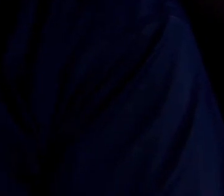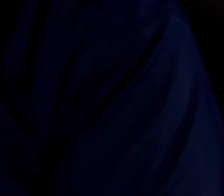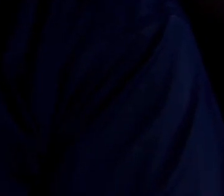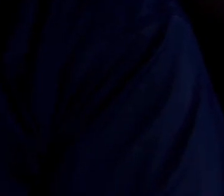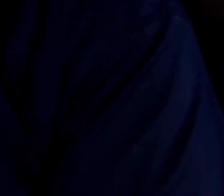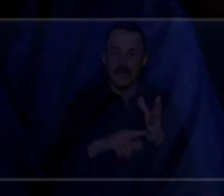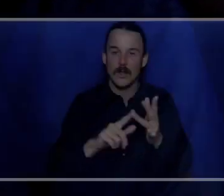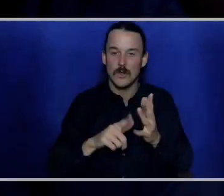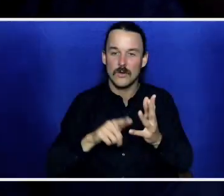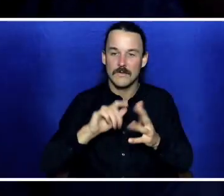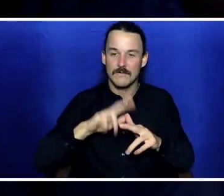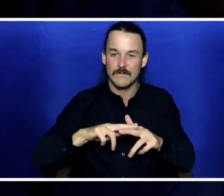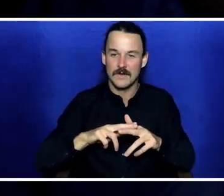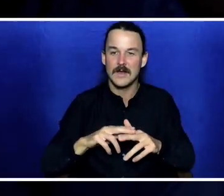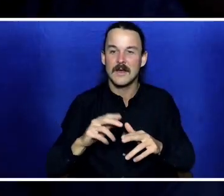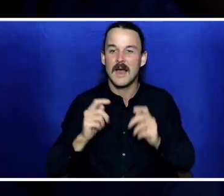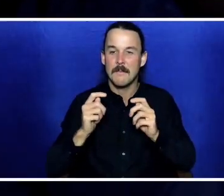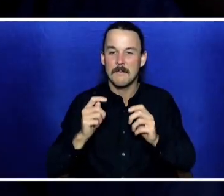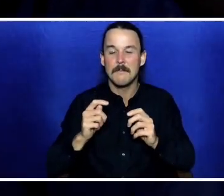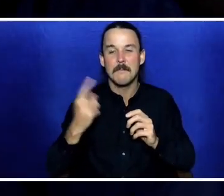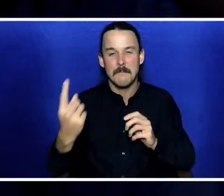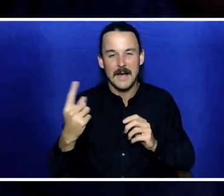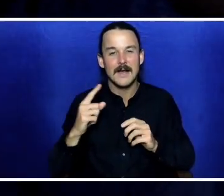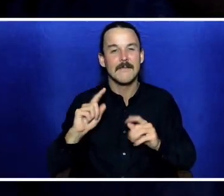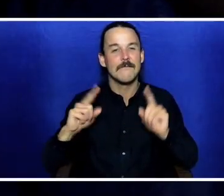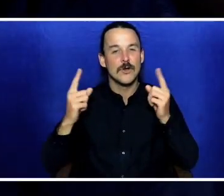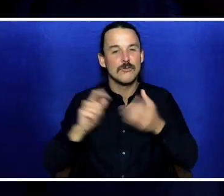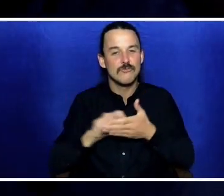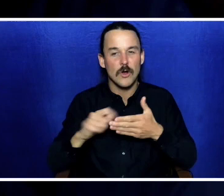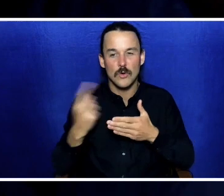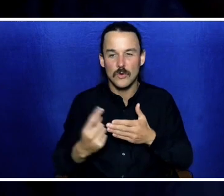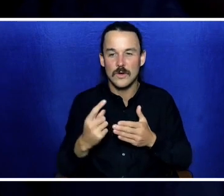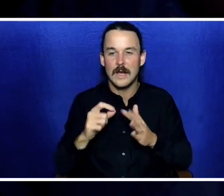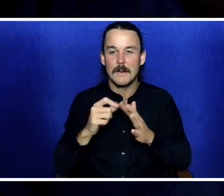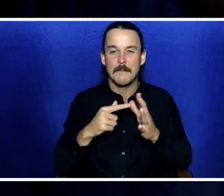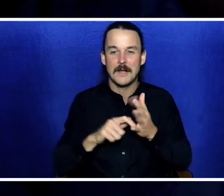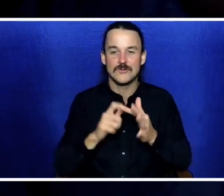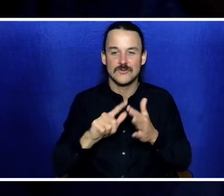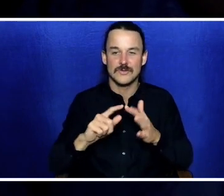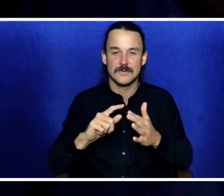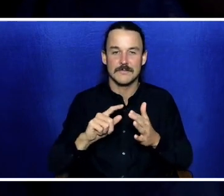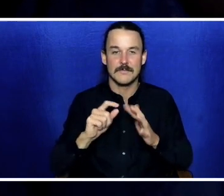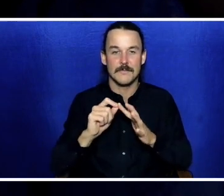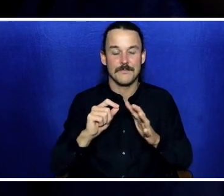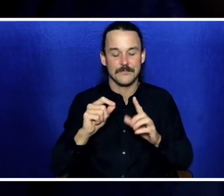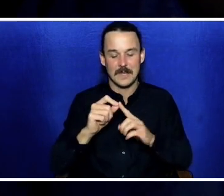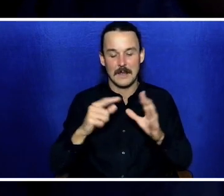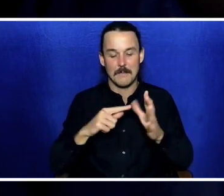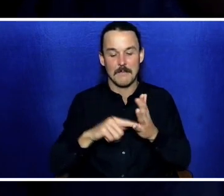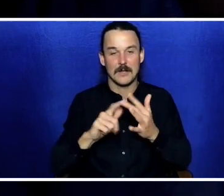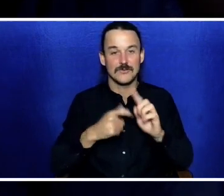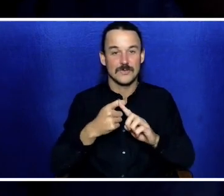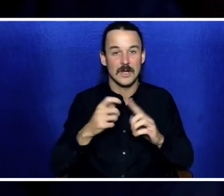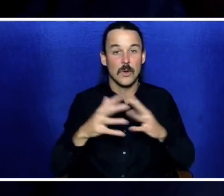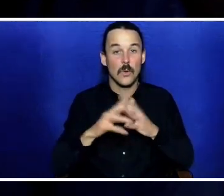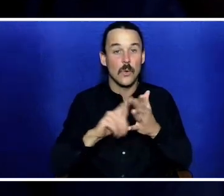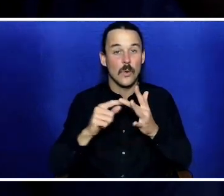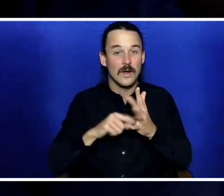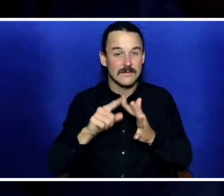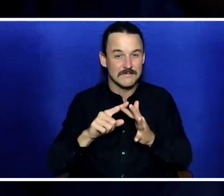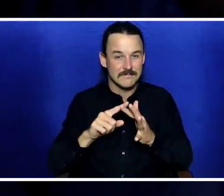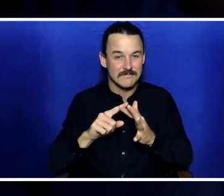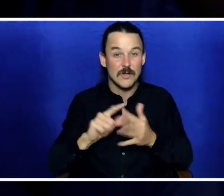the investigation of Australian identity in the 80s. With a remarkable score to a remarkable